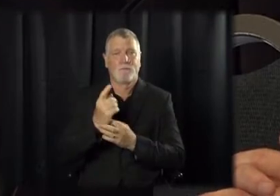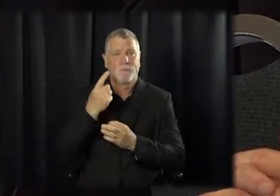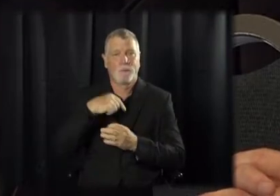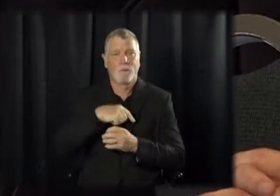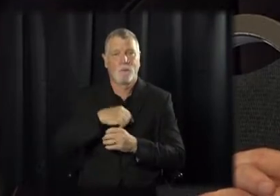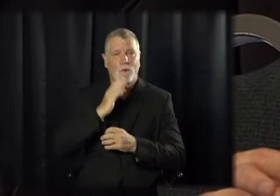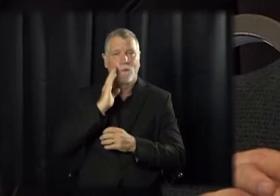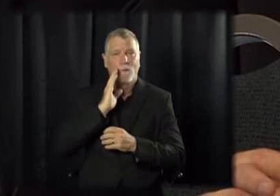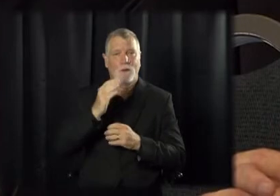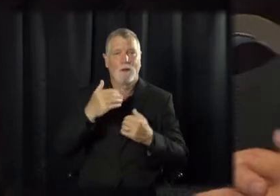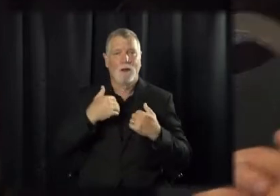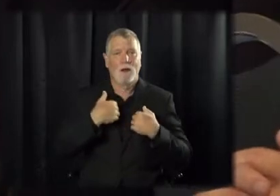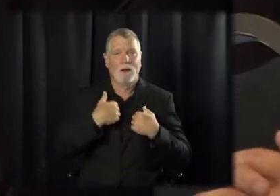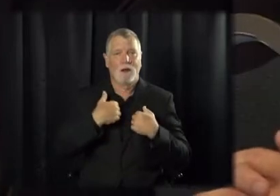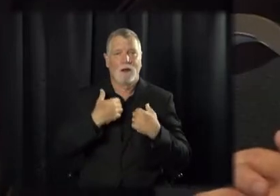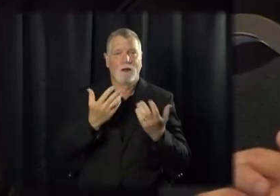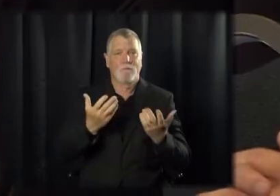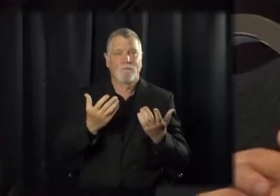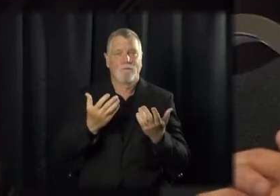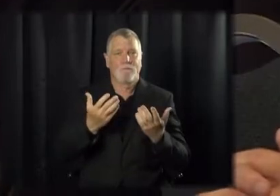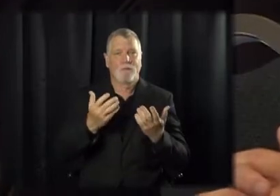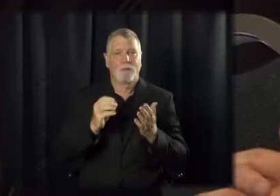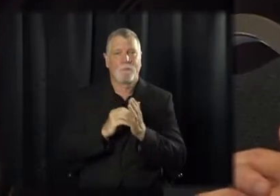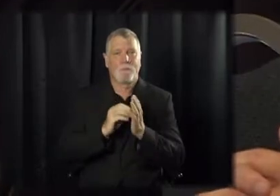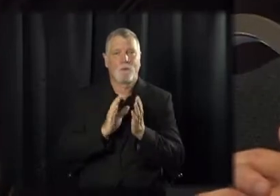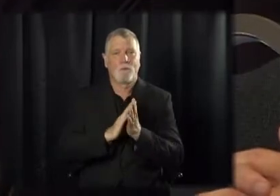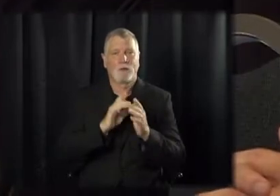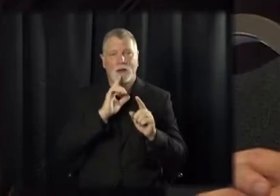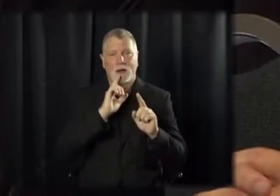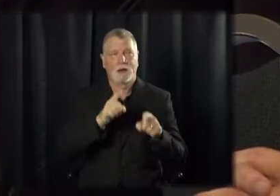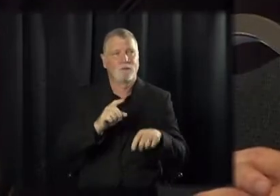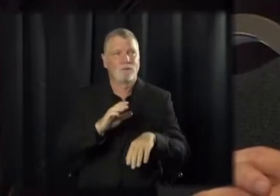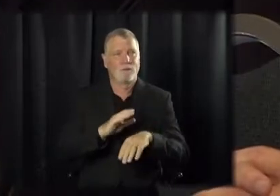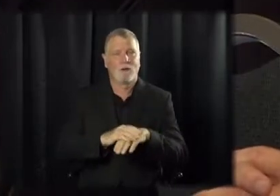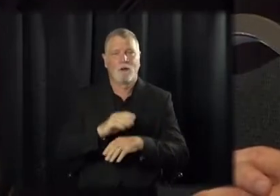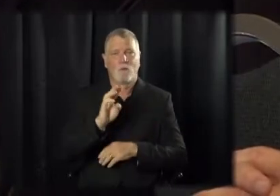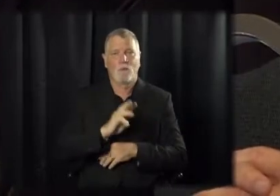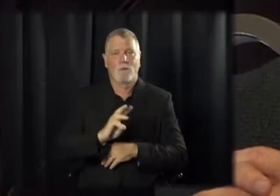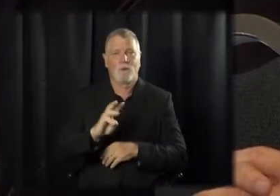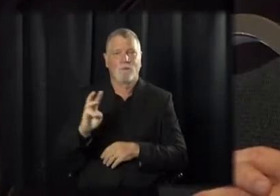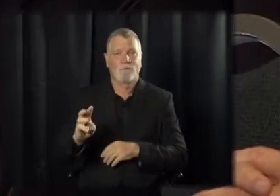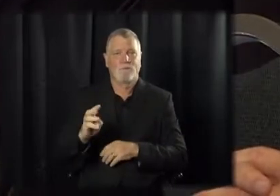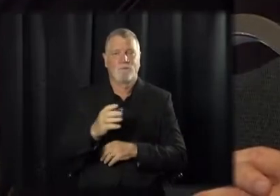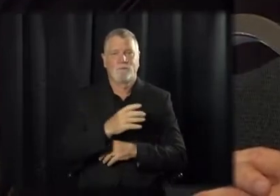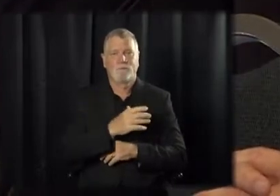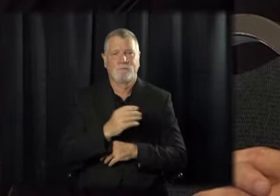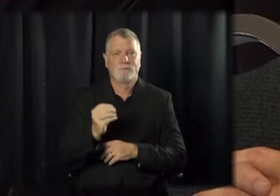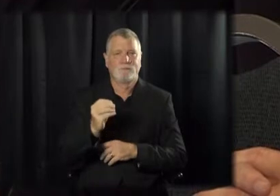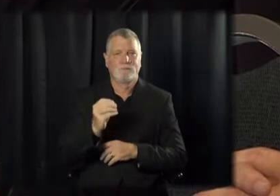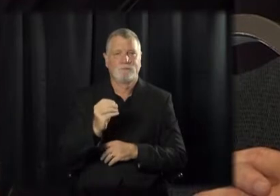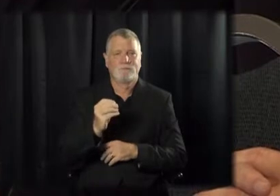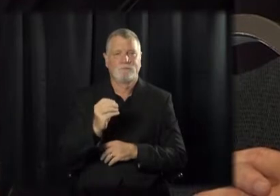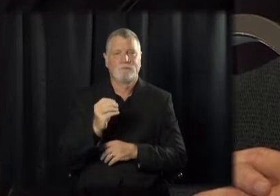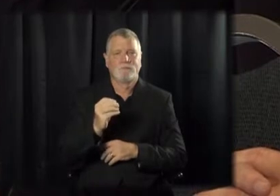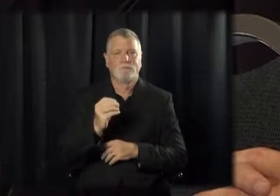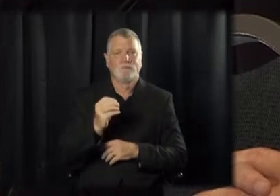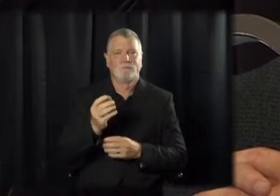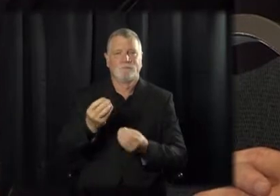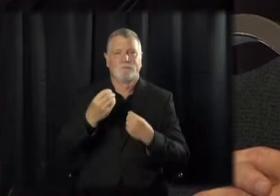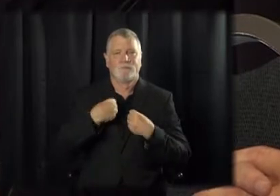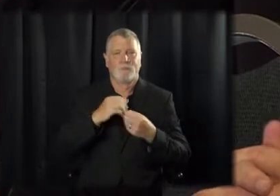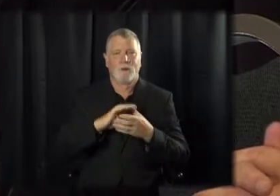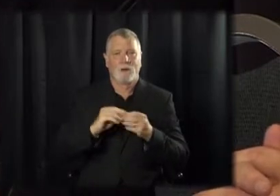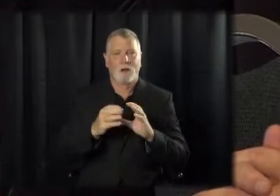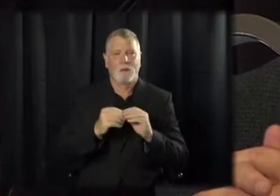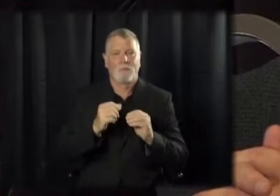will be handling them by posting answers to our website. So if you'd like to give us a